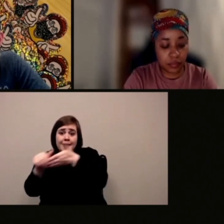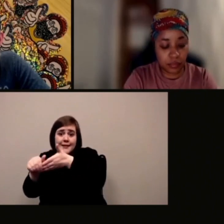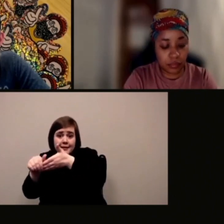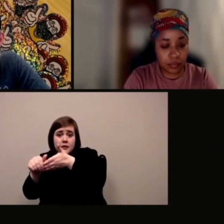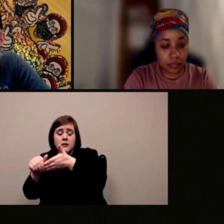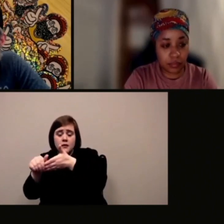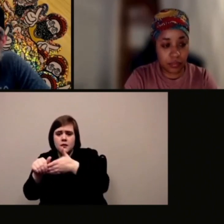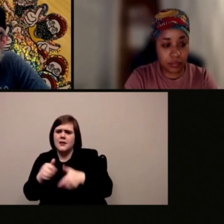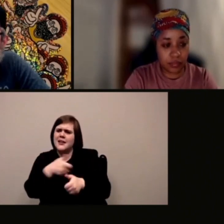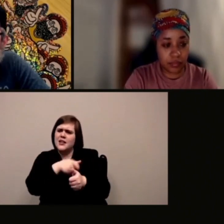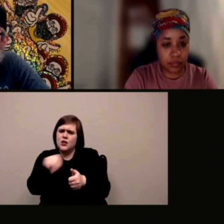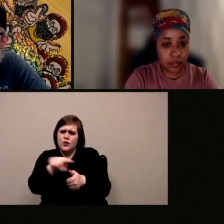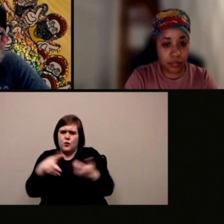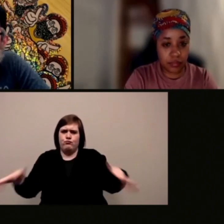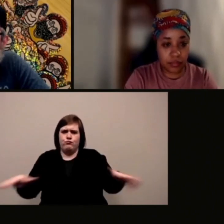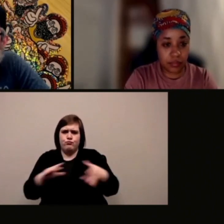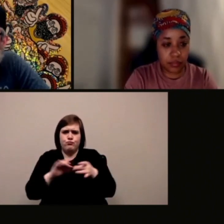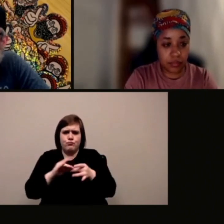you have said here today,